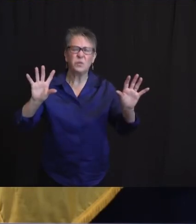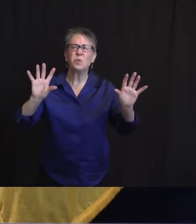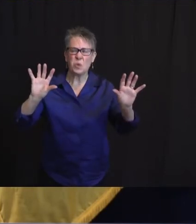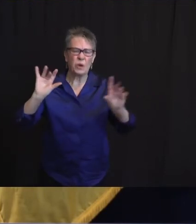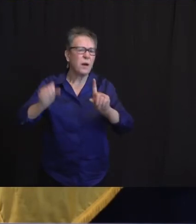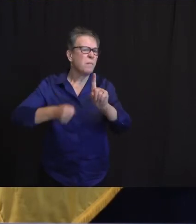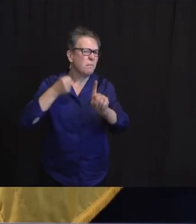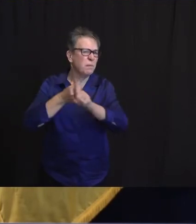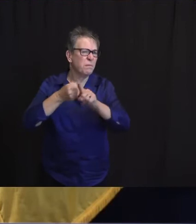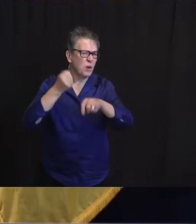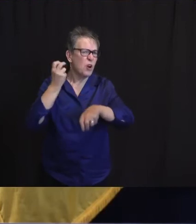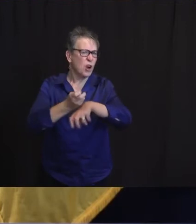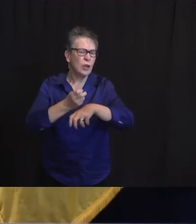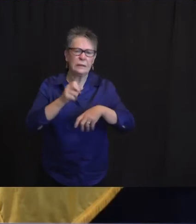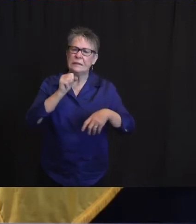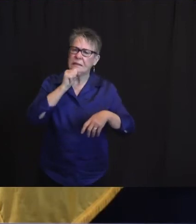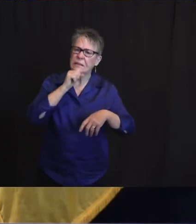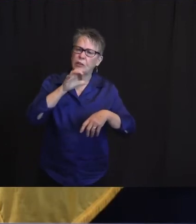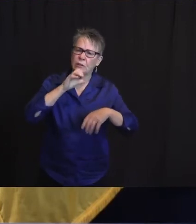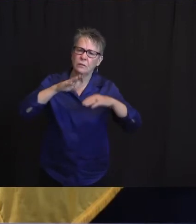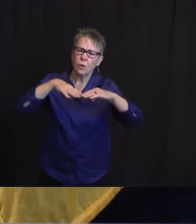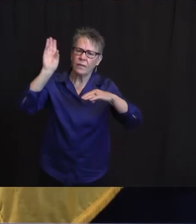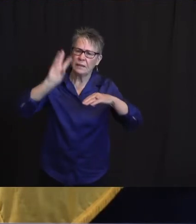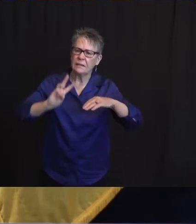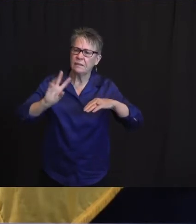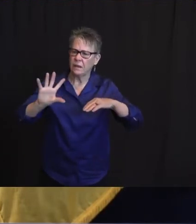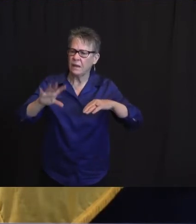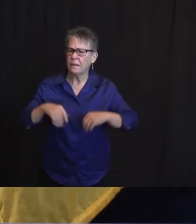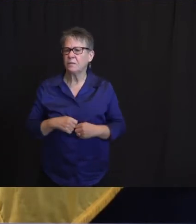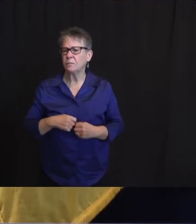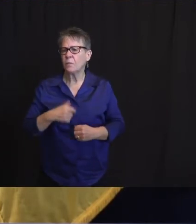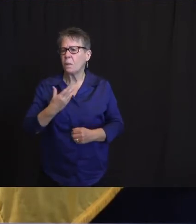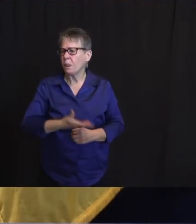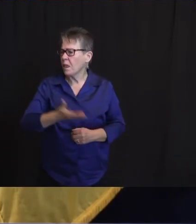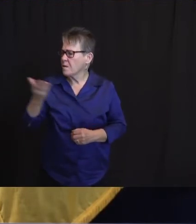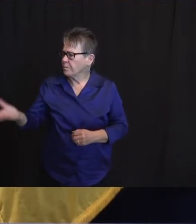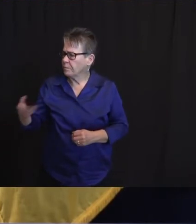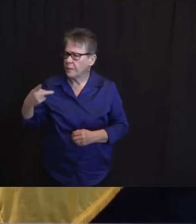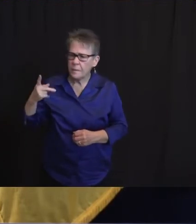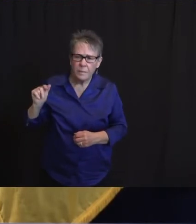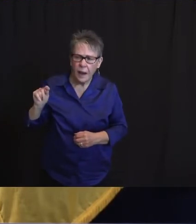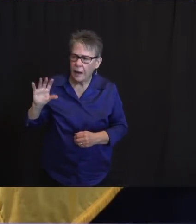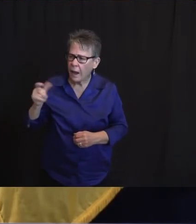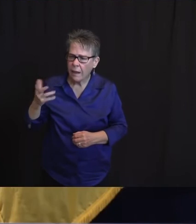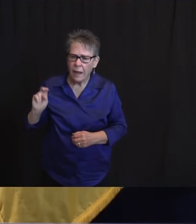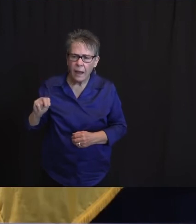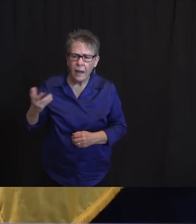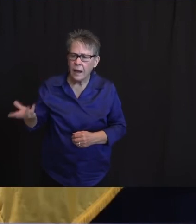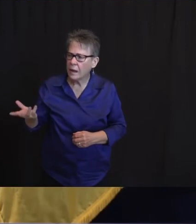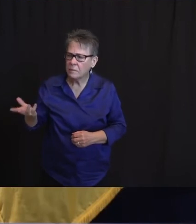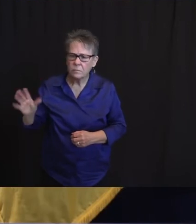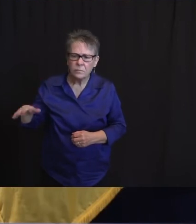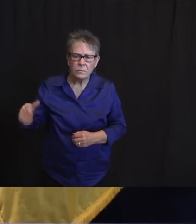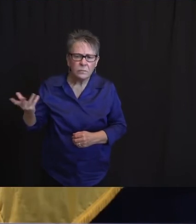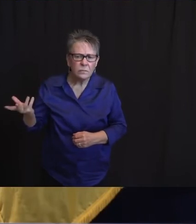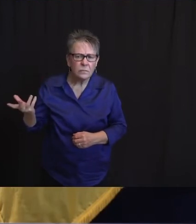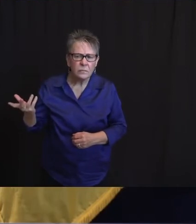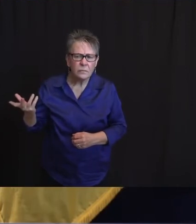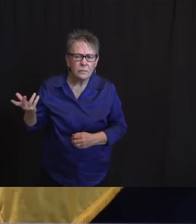you. Compliance, weather, I think we're clean for the next few days. Could you also enlighten us on the increasingly